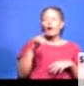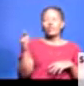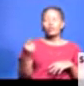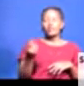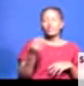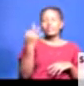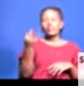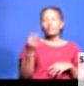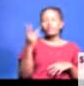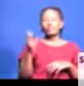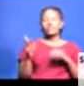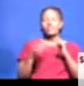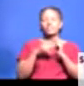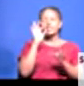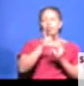1,346 votes.